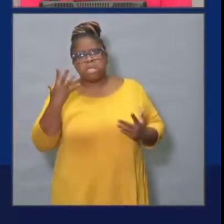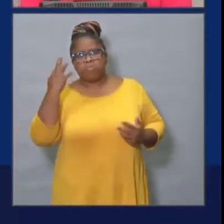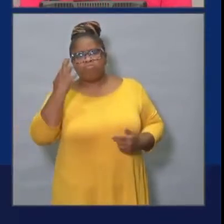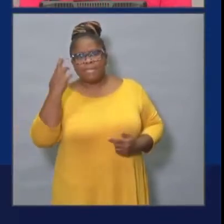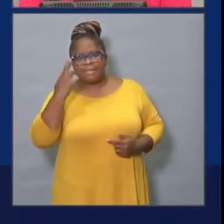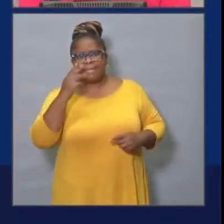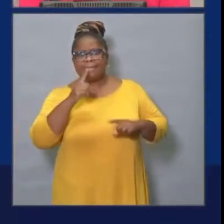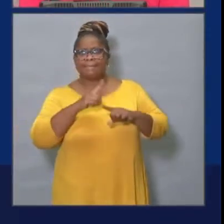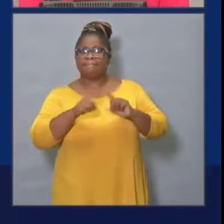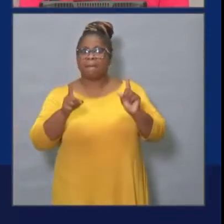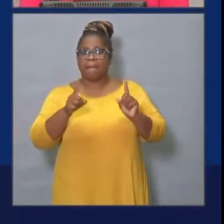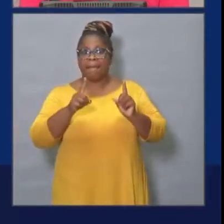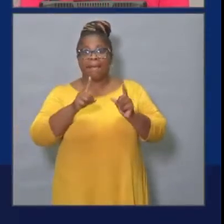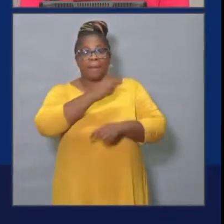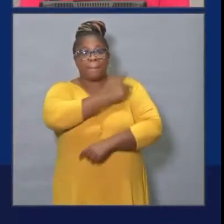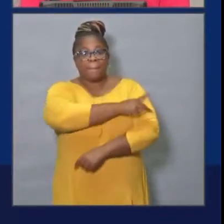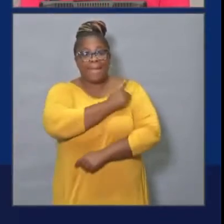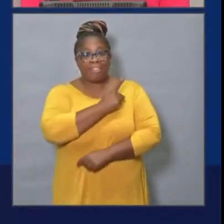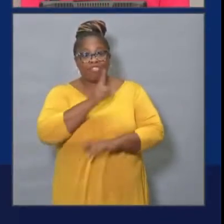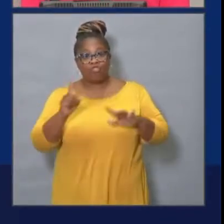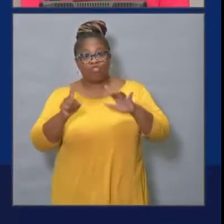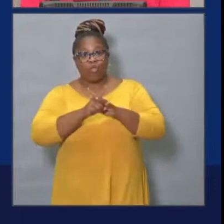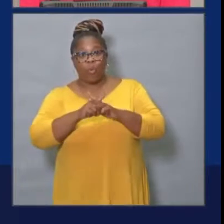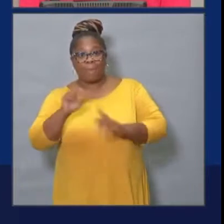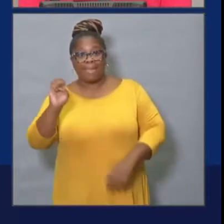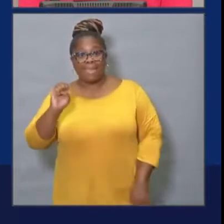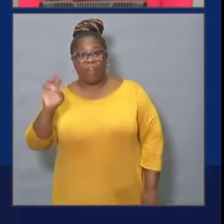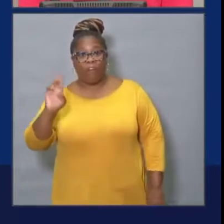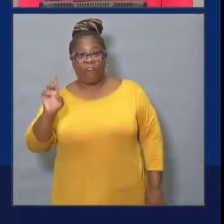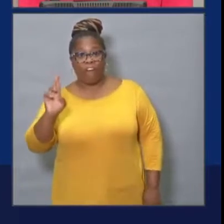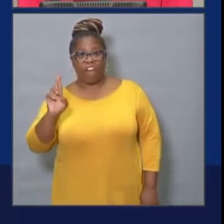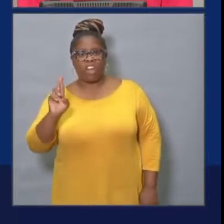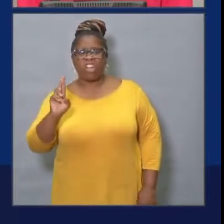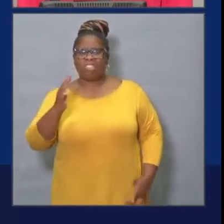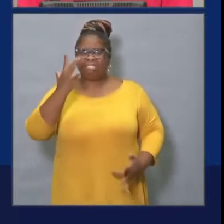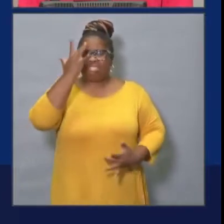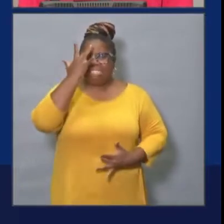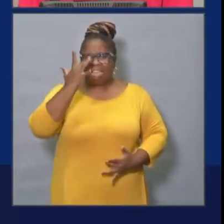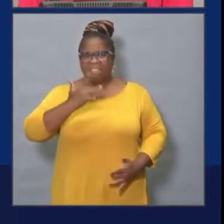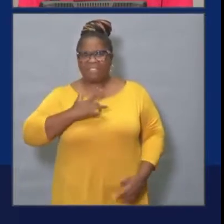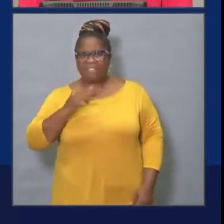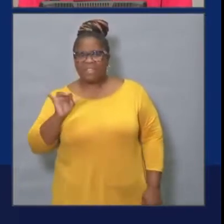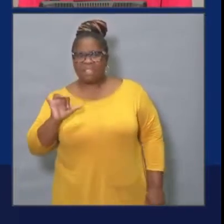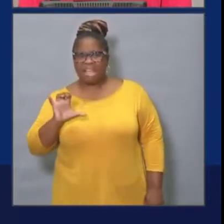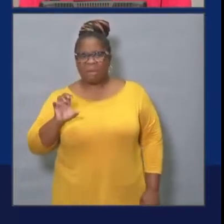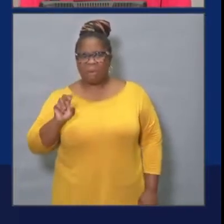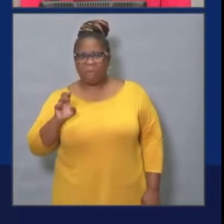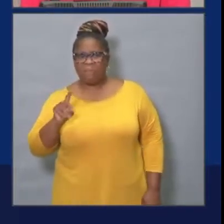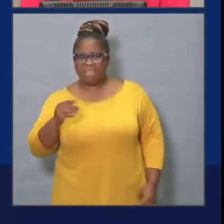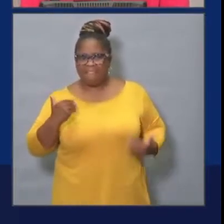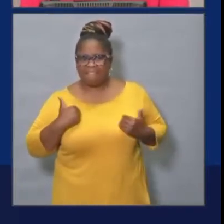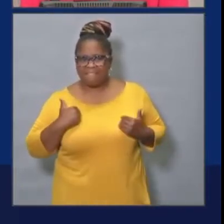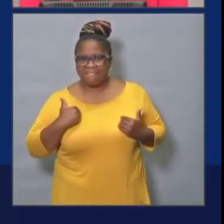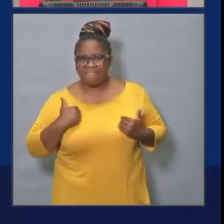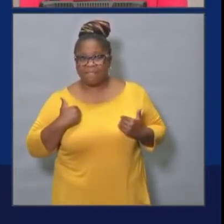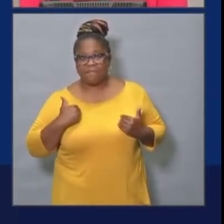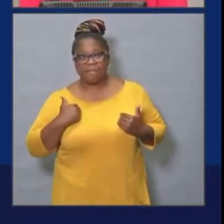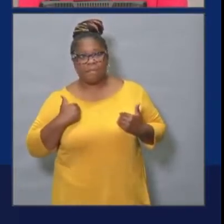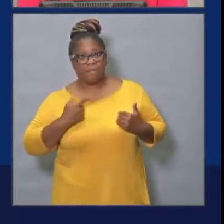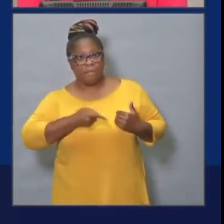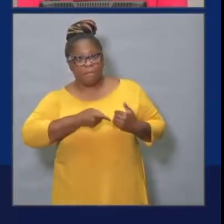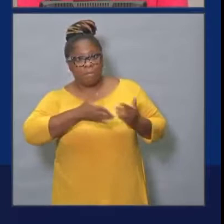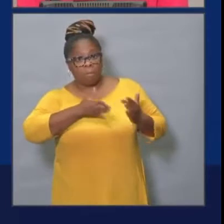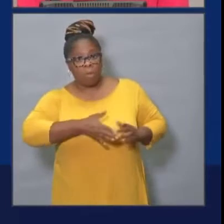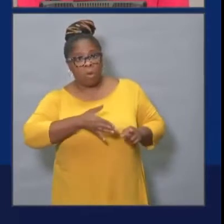with patients presenting with COVID-like symptoms. Many of these people, thankfully, are not sick enough to need to be hospitalized and they can go